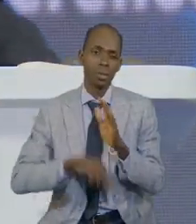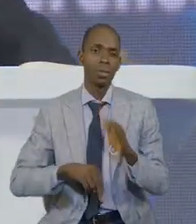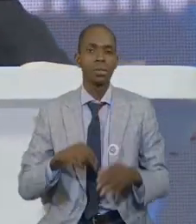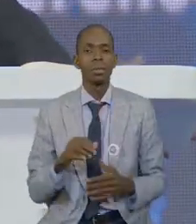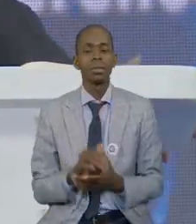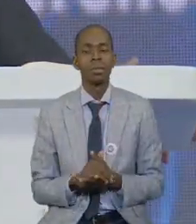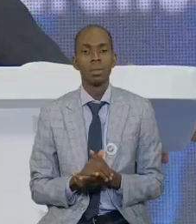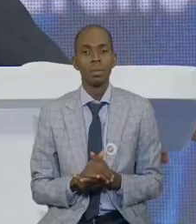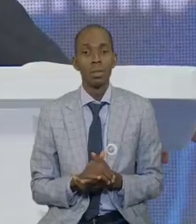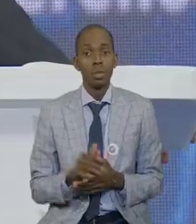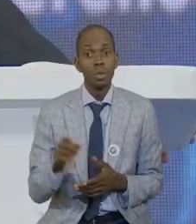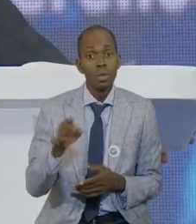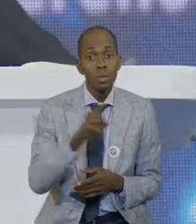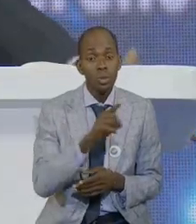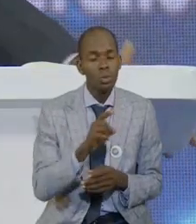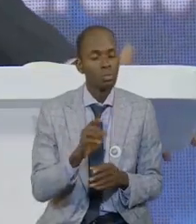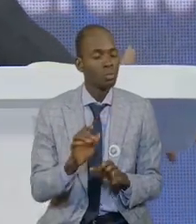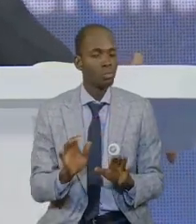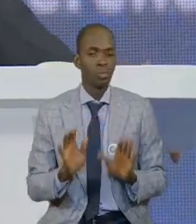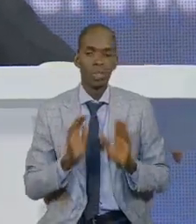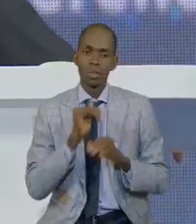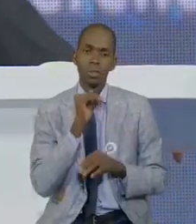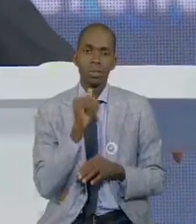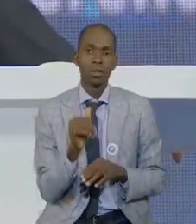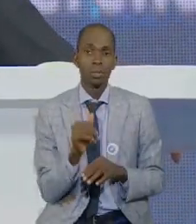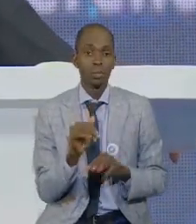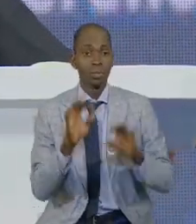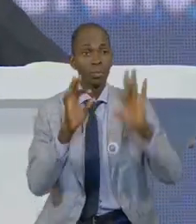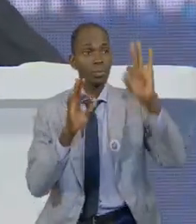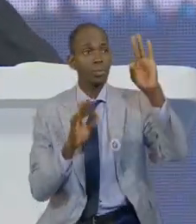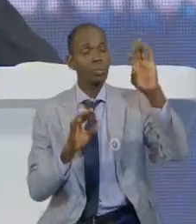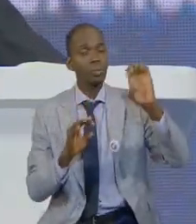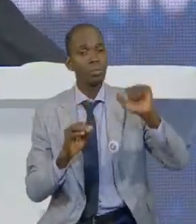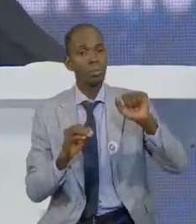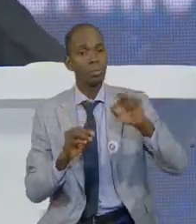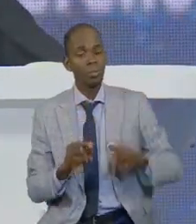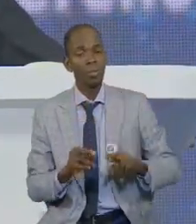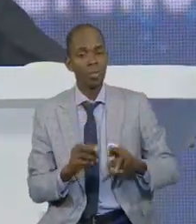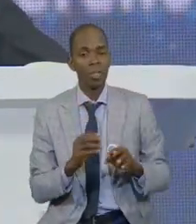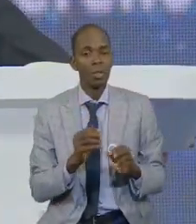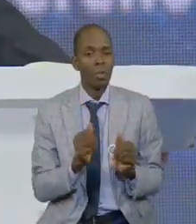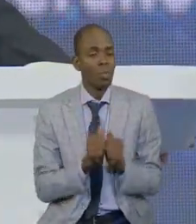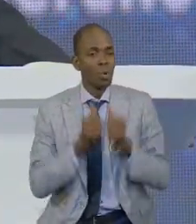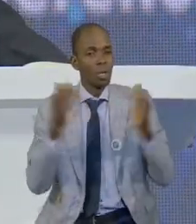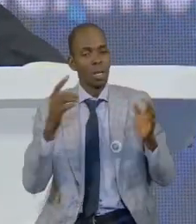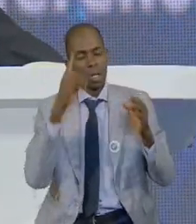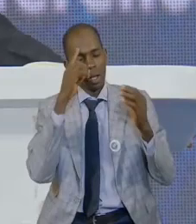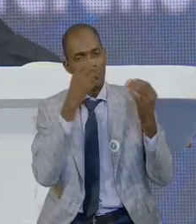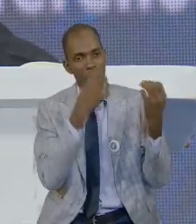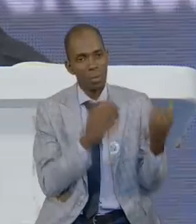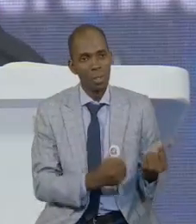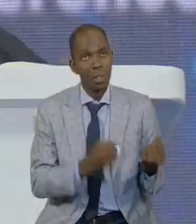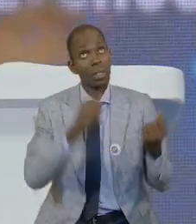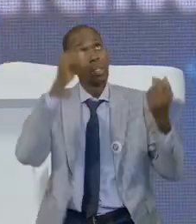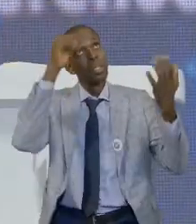fear is faithless expectation activating restlessness